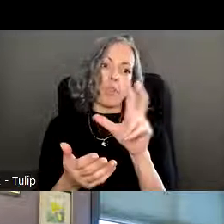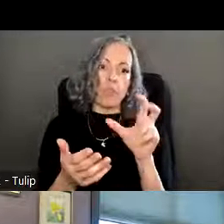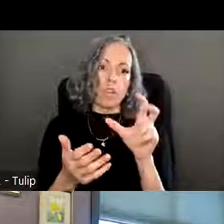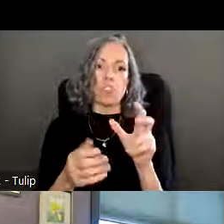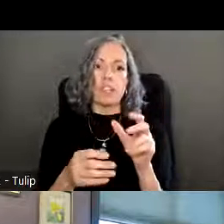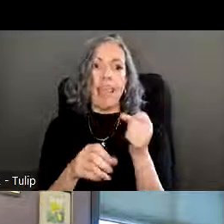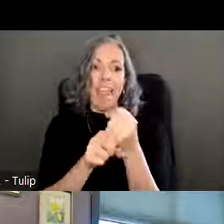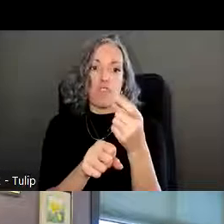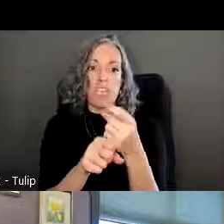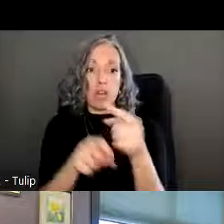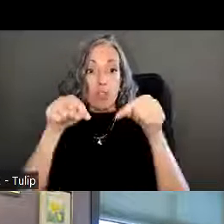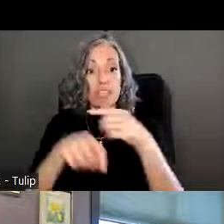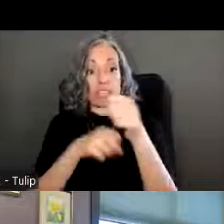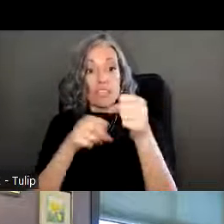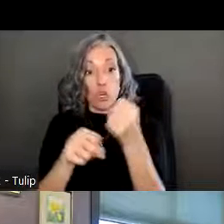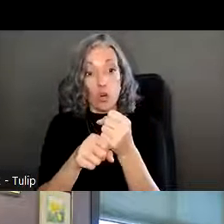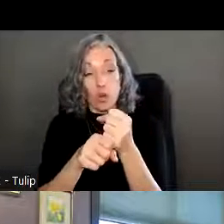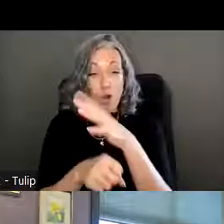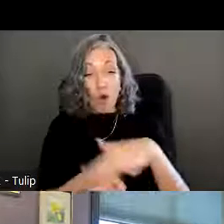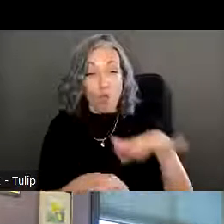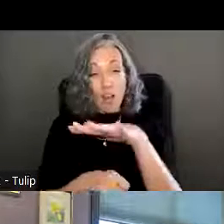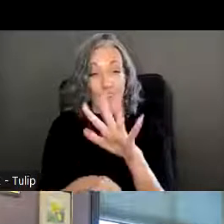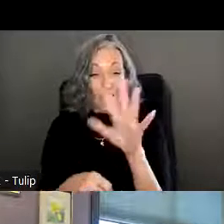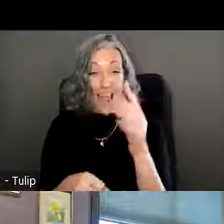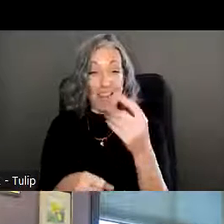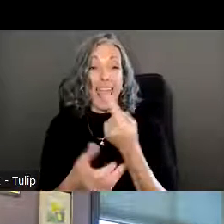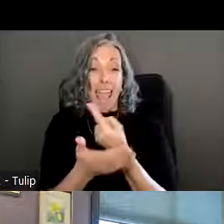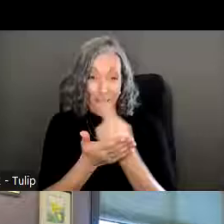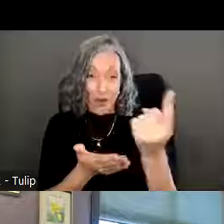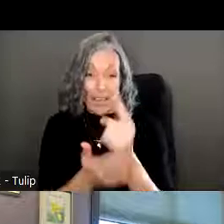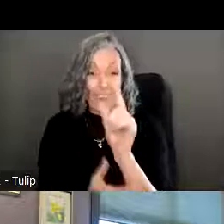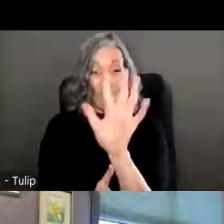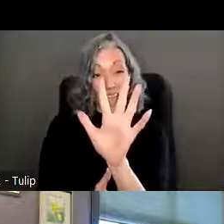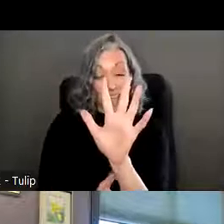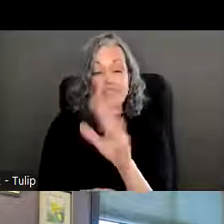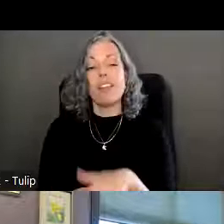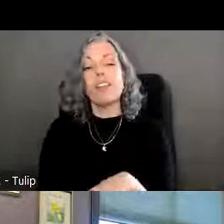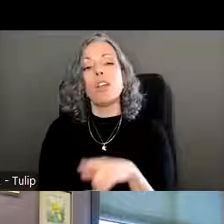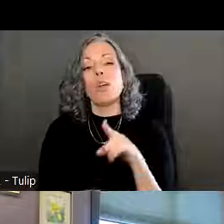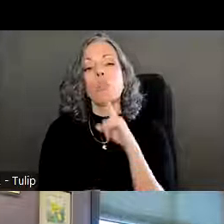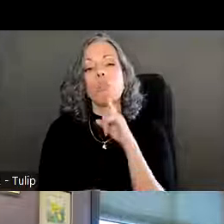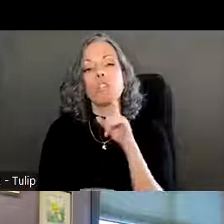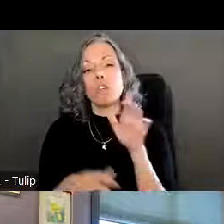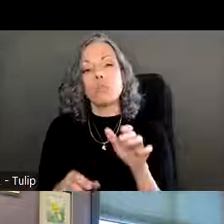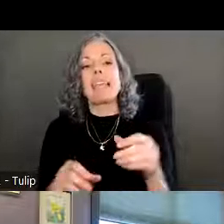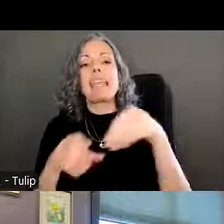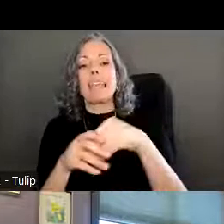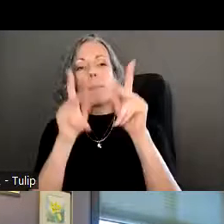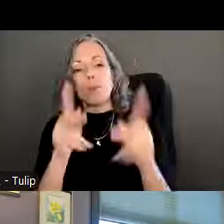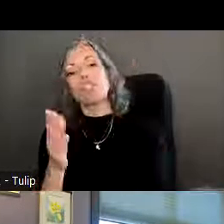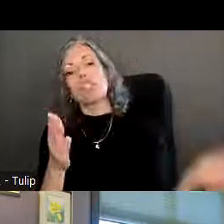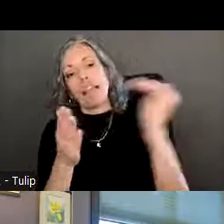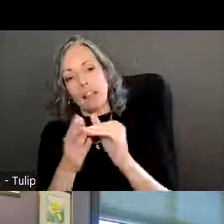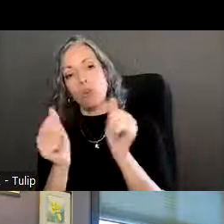a year. And this year we're doing about, 5 a week right now. And we're doing things more in person again with